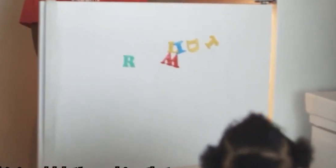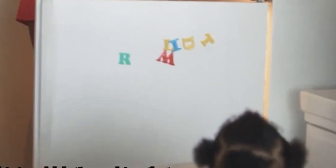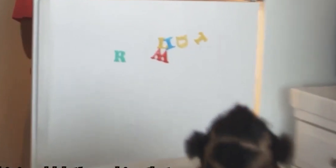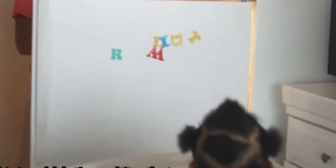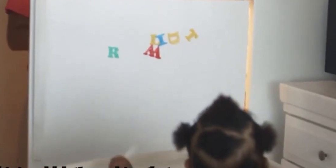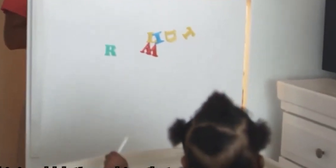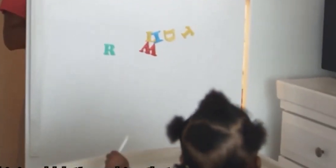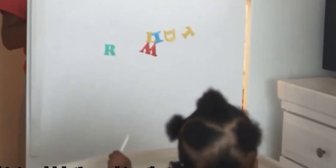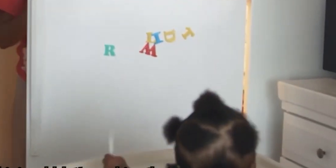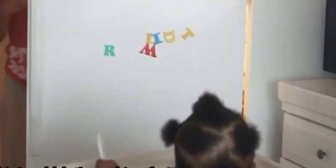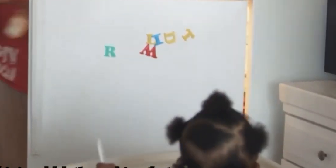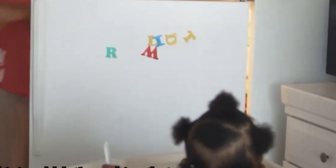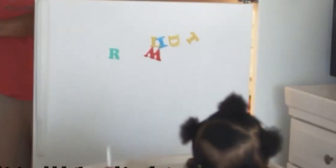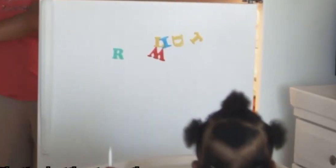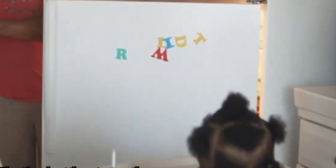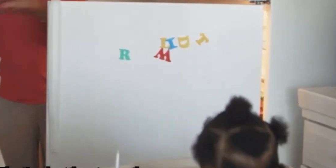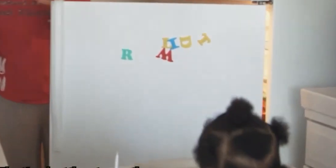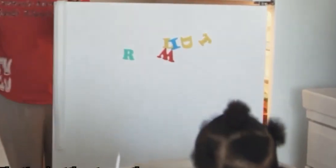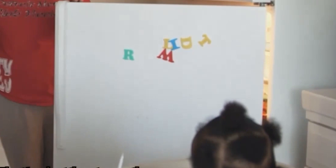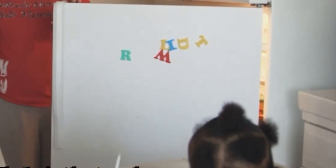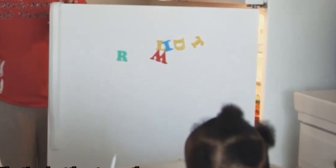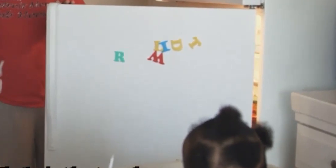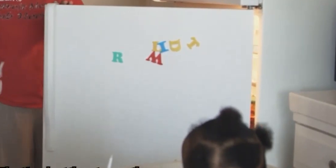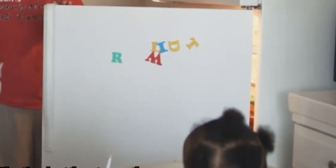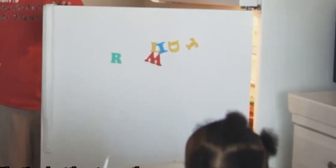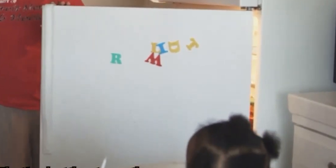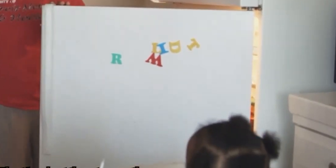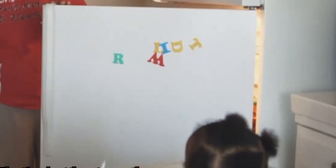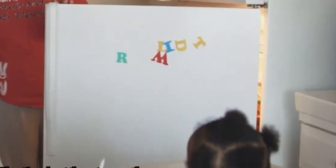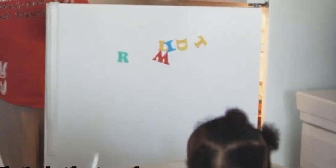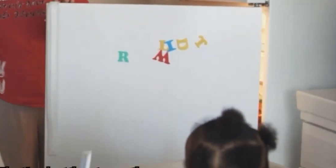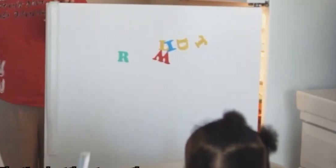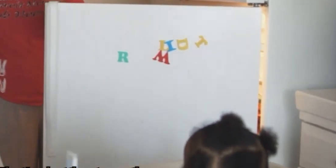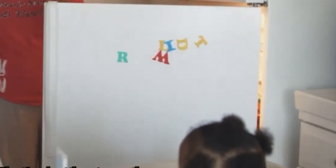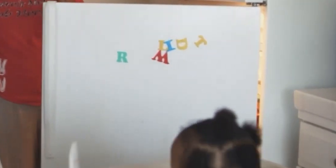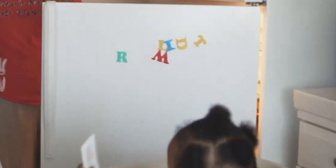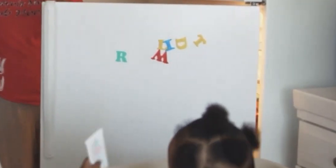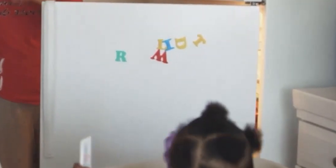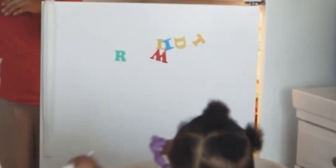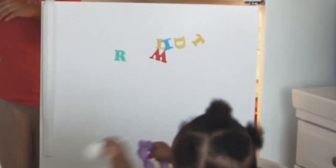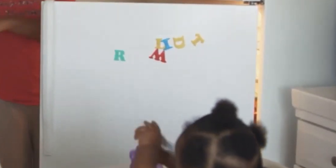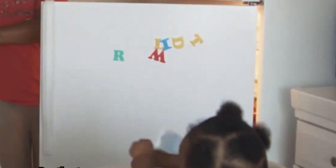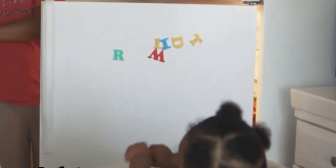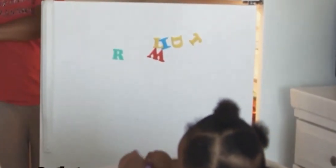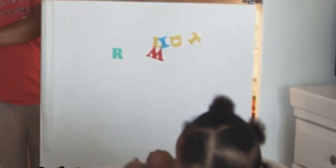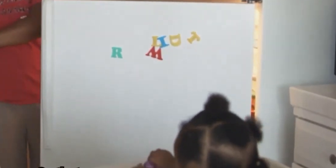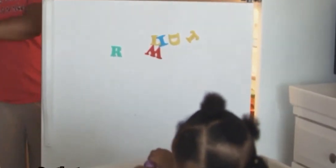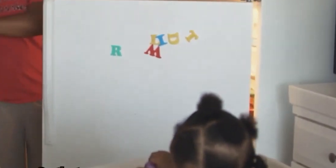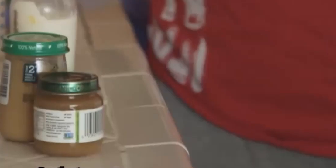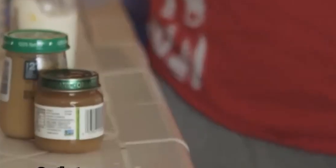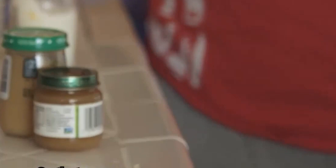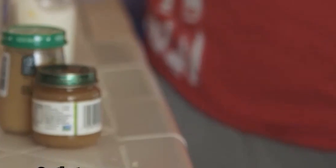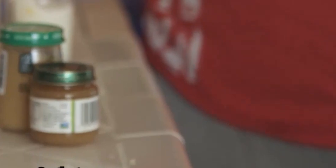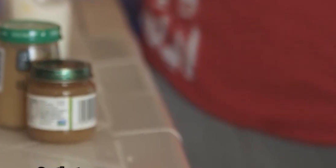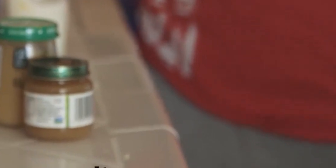This is cold. Let's combine that. That's a bottle, 2, 3. So that